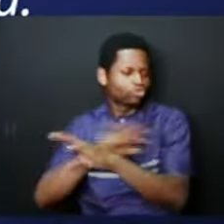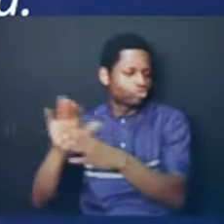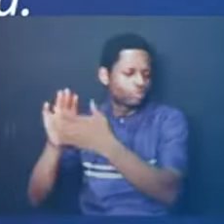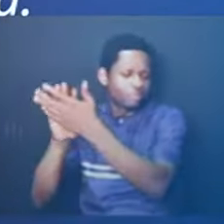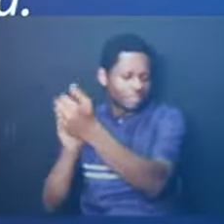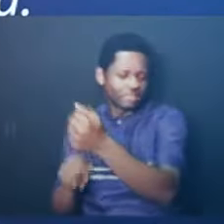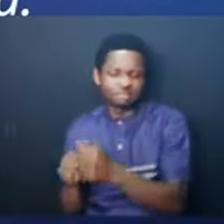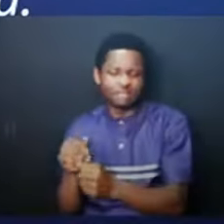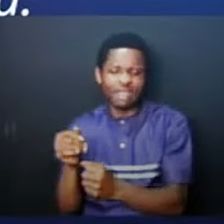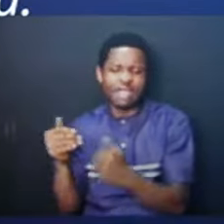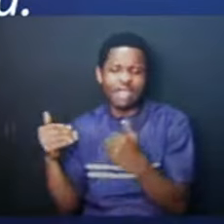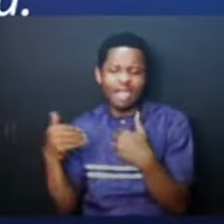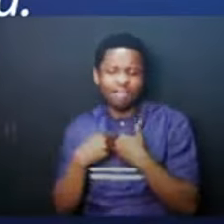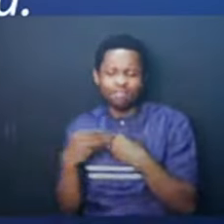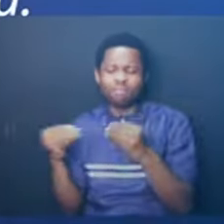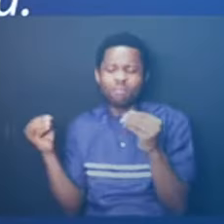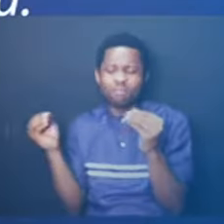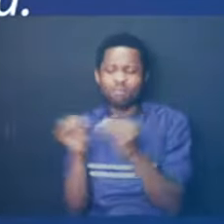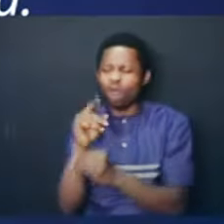Verse 17 says